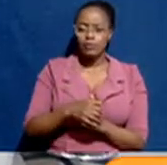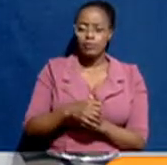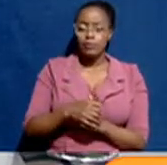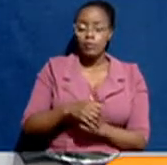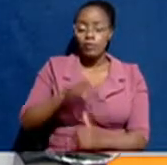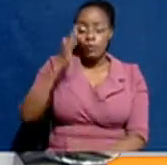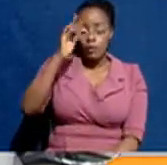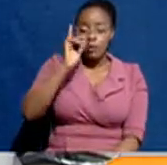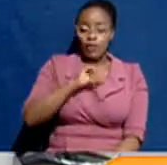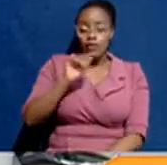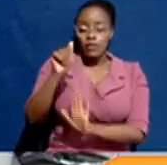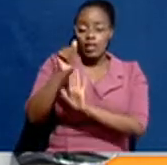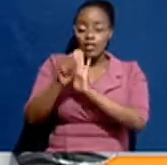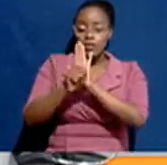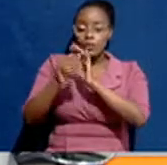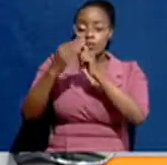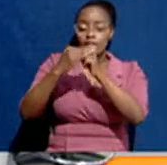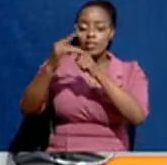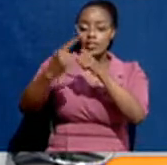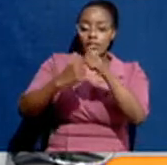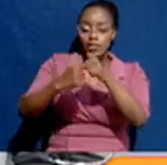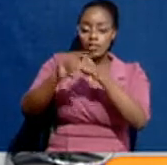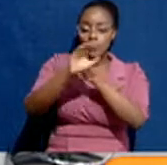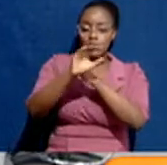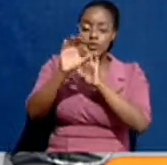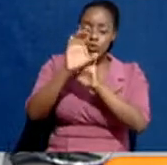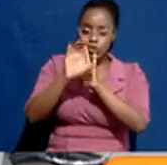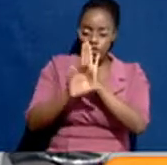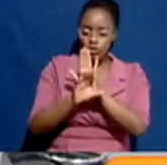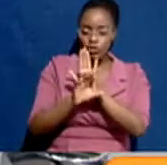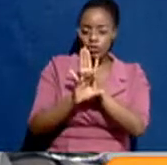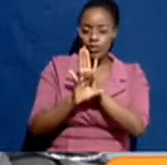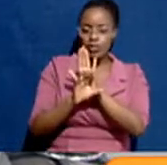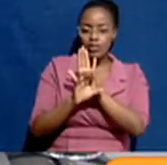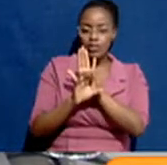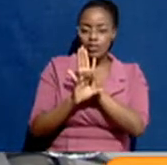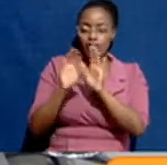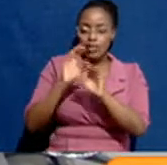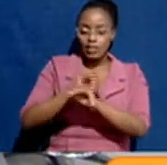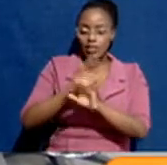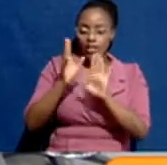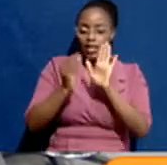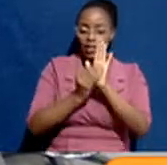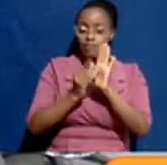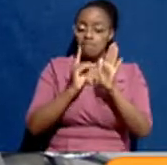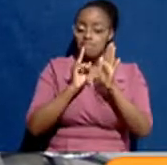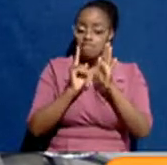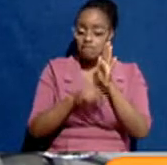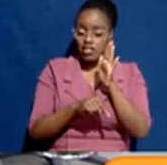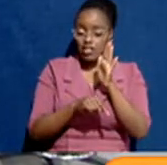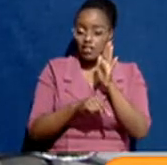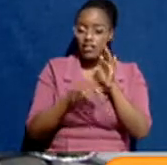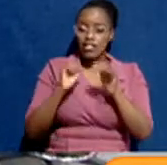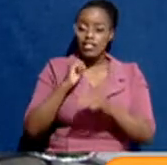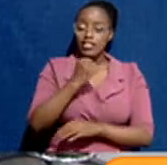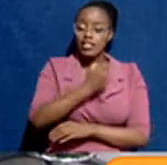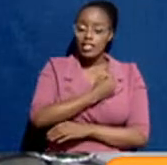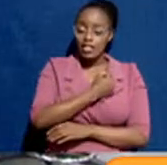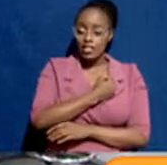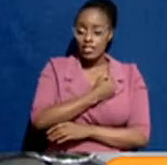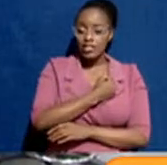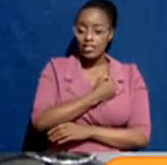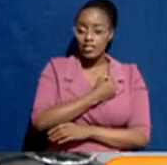know, Article 96 of the Constitution clearly states that Senate